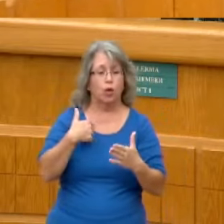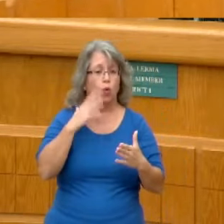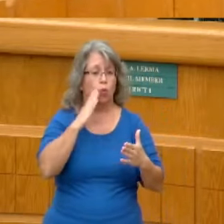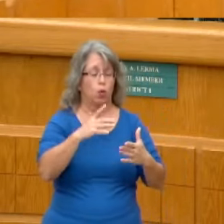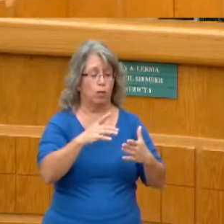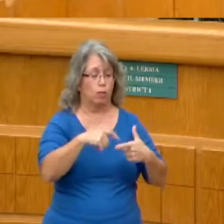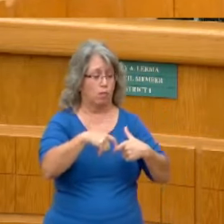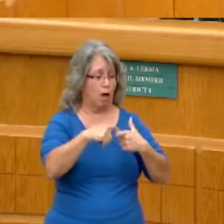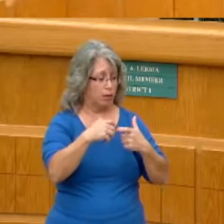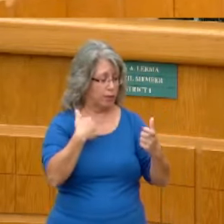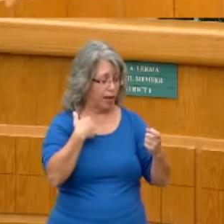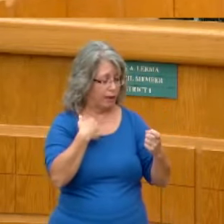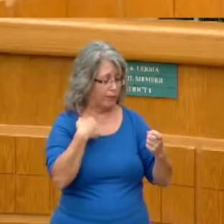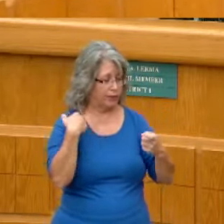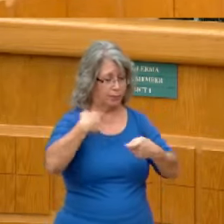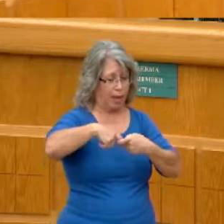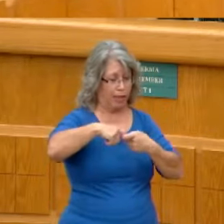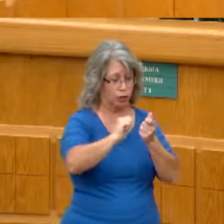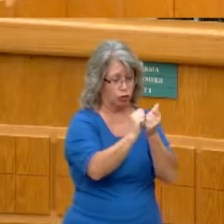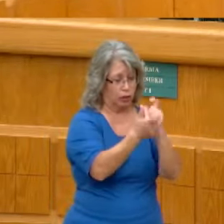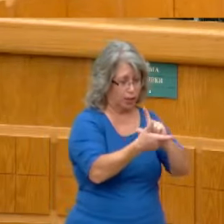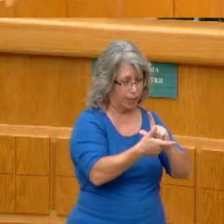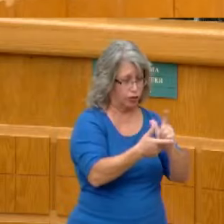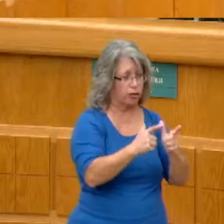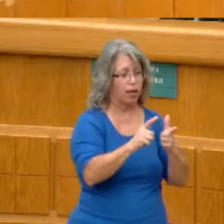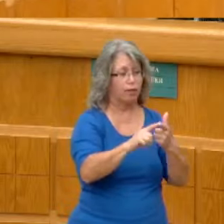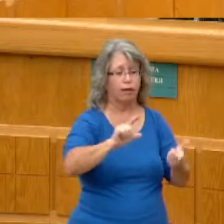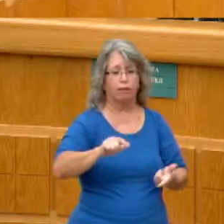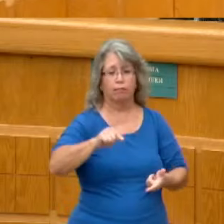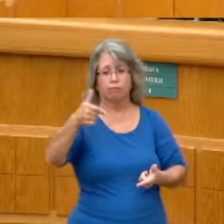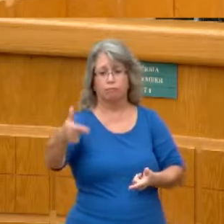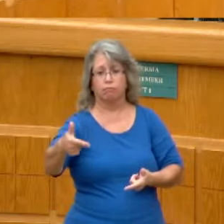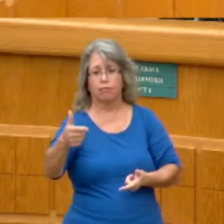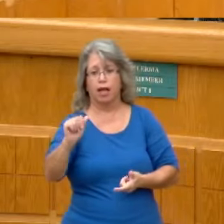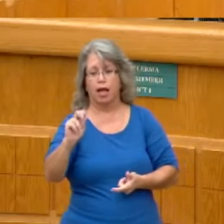our Public Health Director Annette Rodriguez come forward.